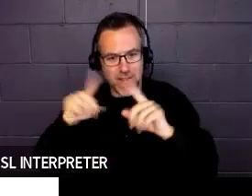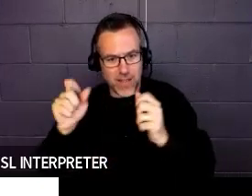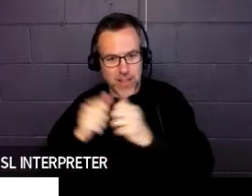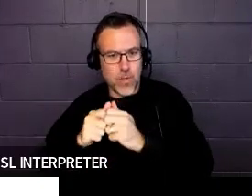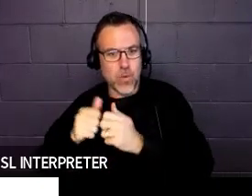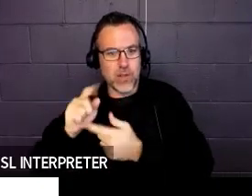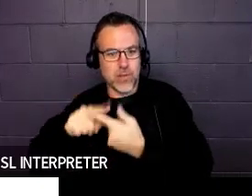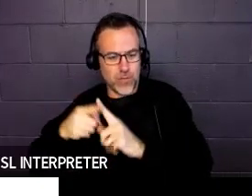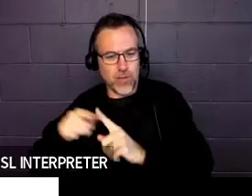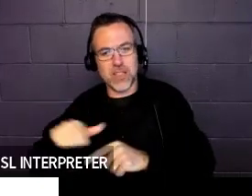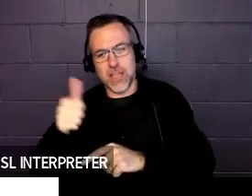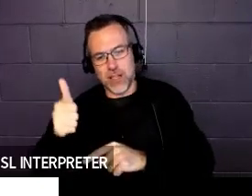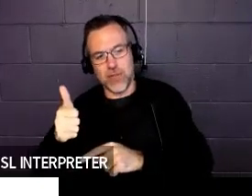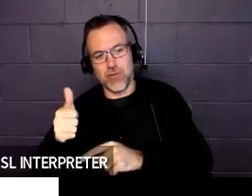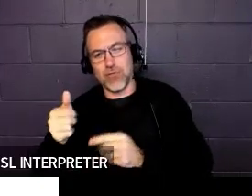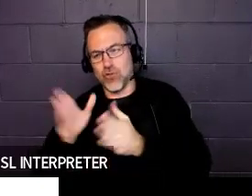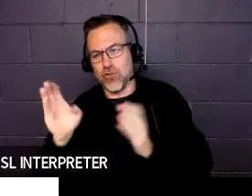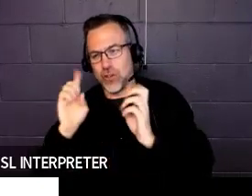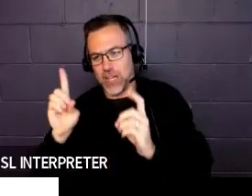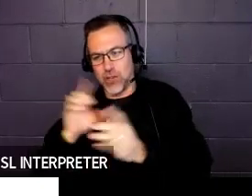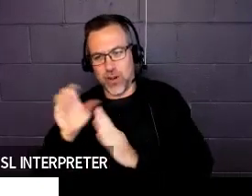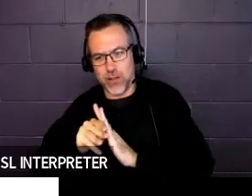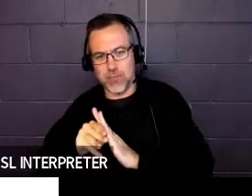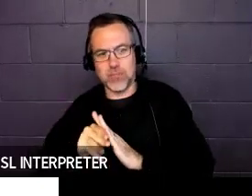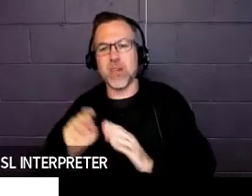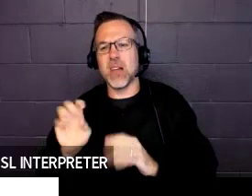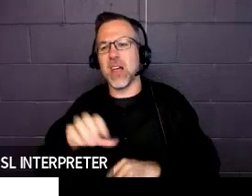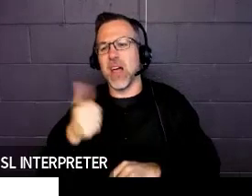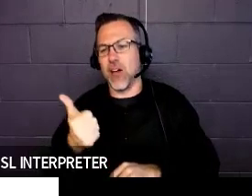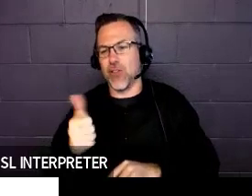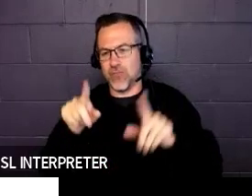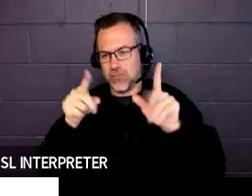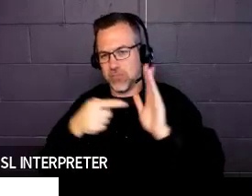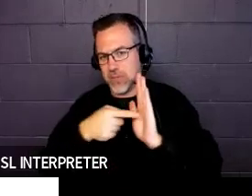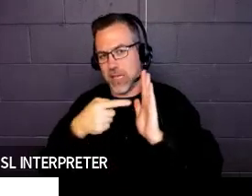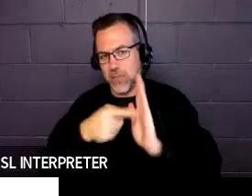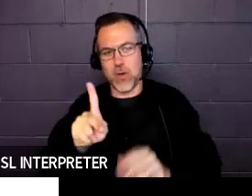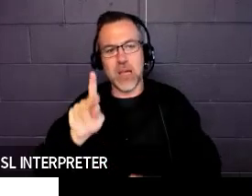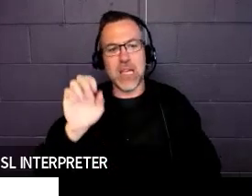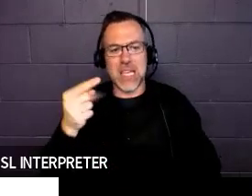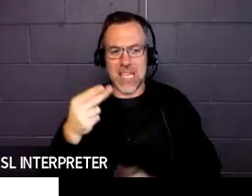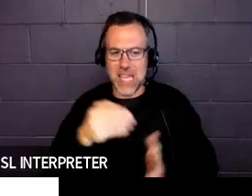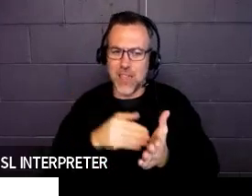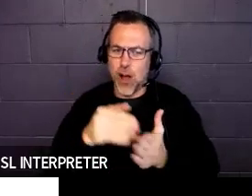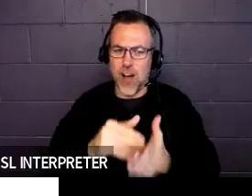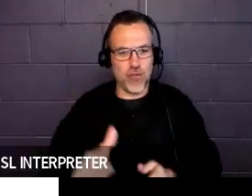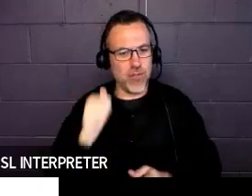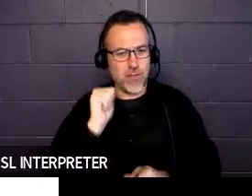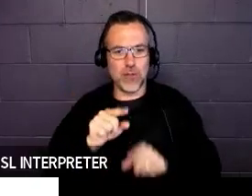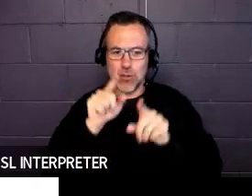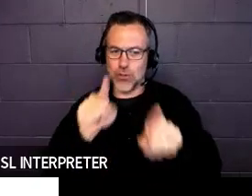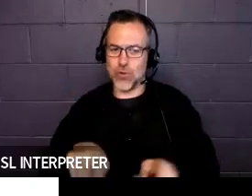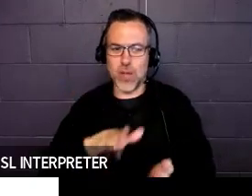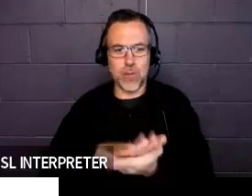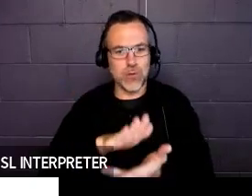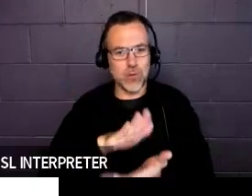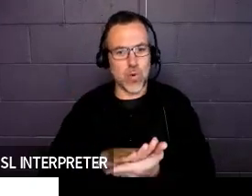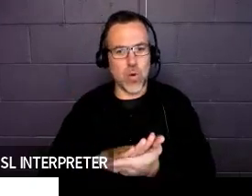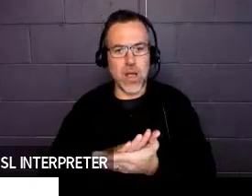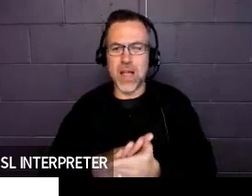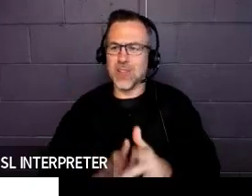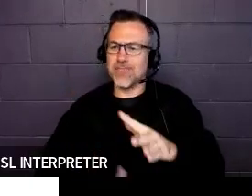Awesome. All right. So let's try another one. Keith often refuses to come to school. Attendance is a concern.